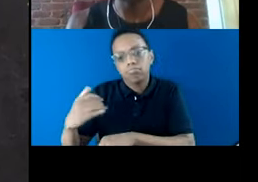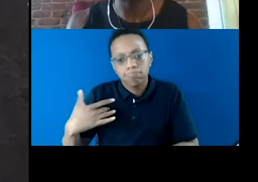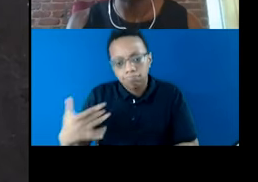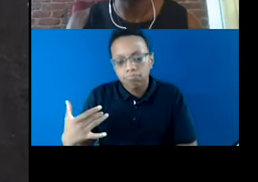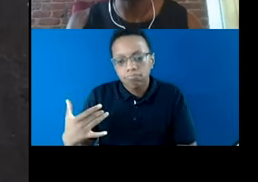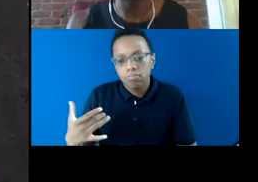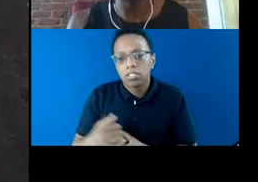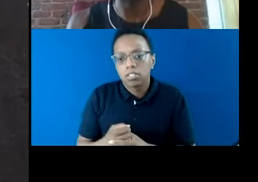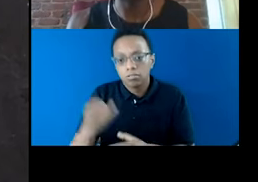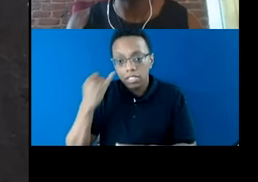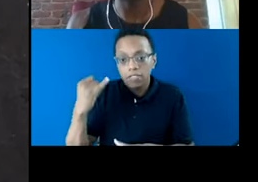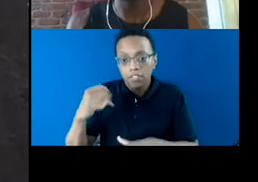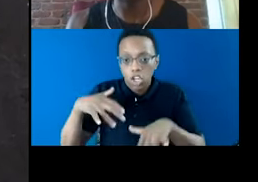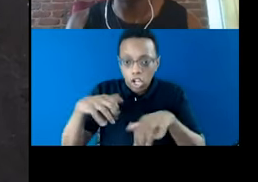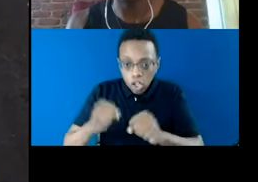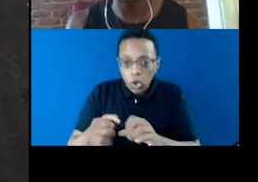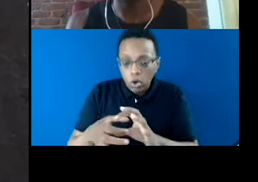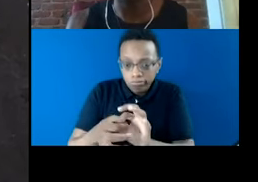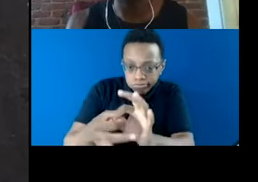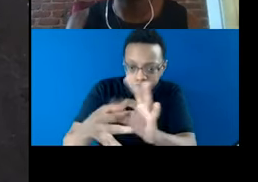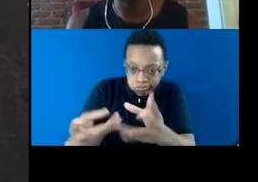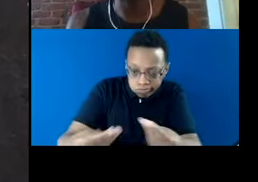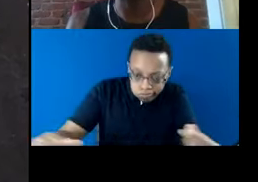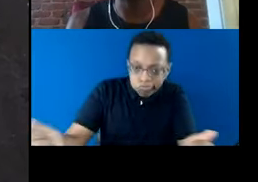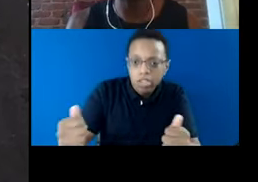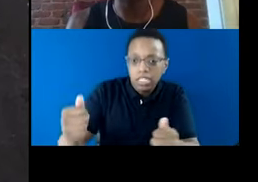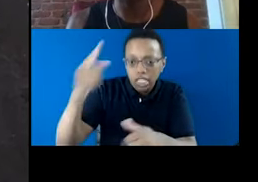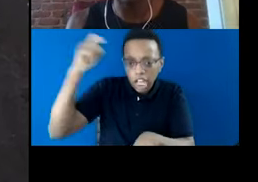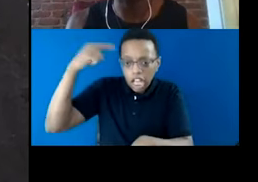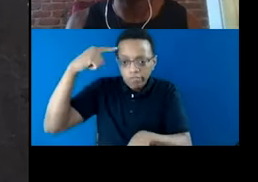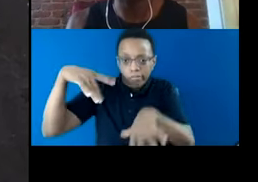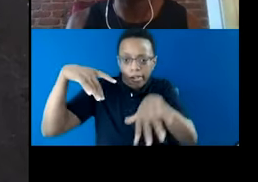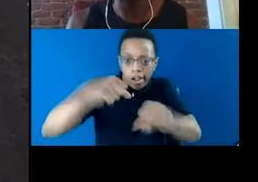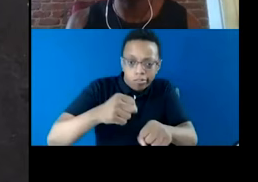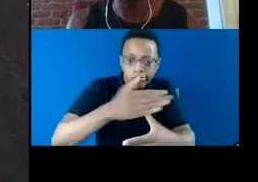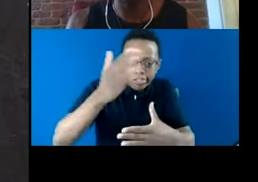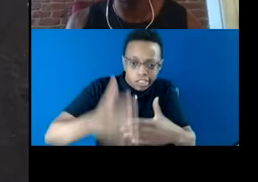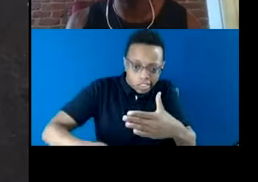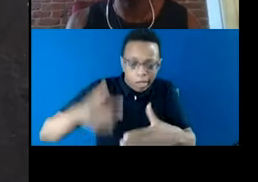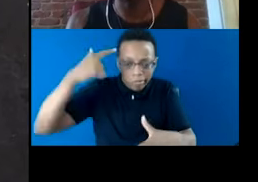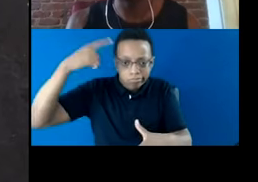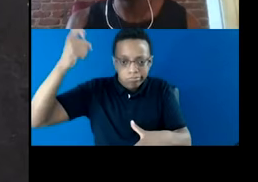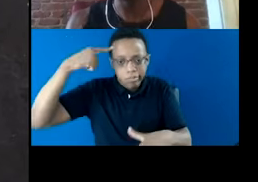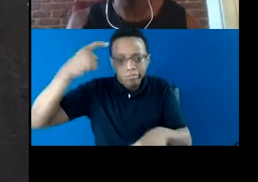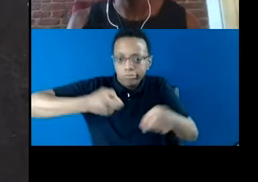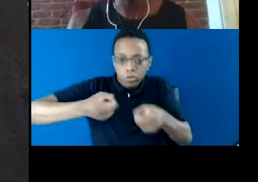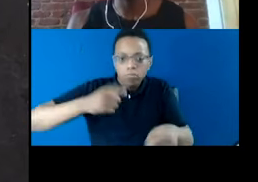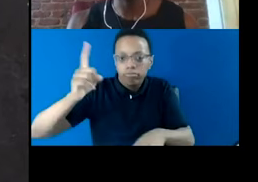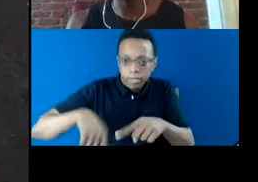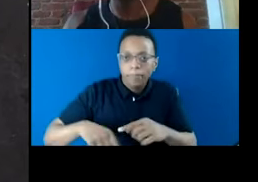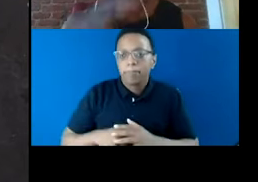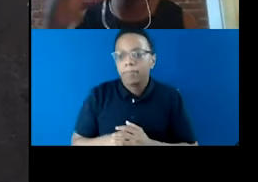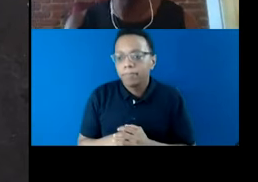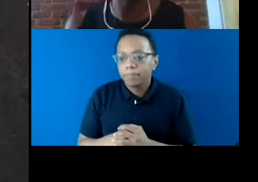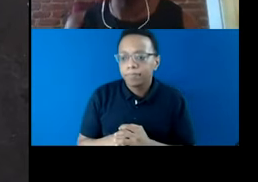the colonial relationship with the government is dissolved and once the United States no longer has control over these areas.